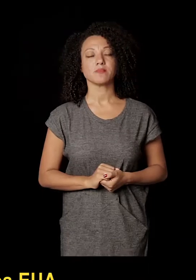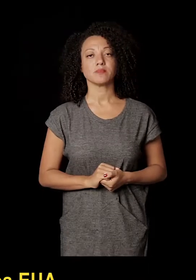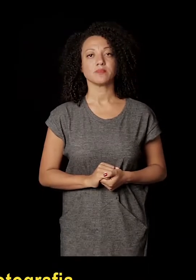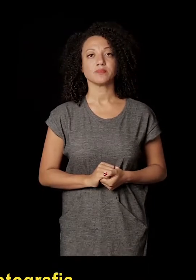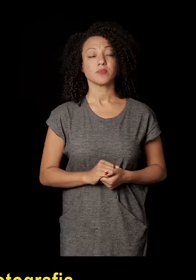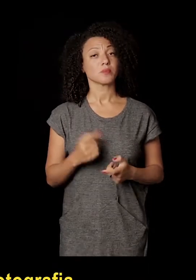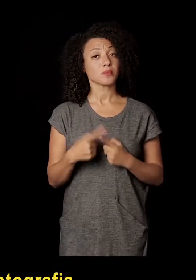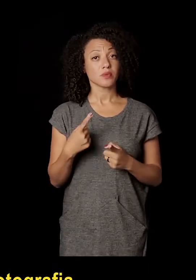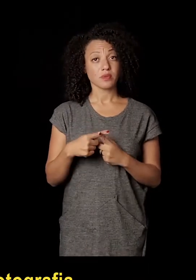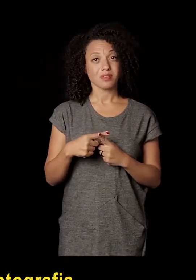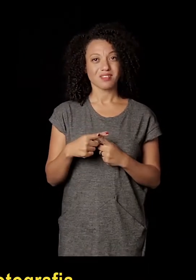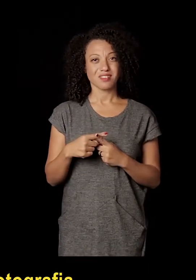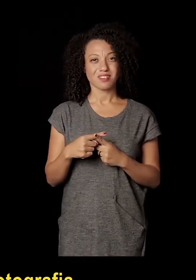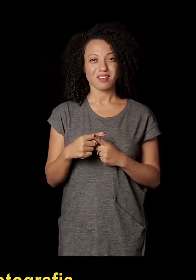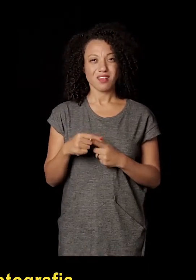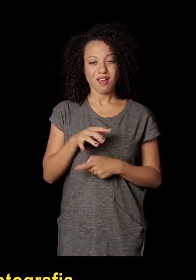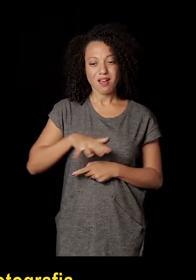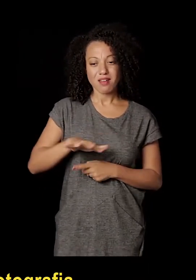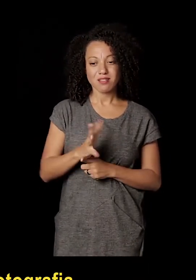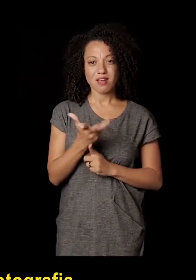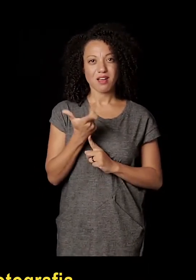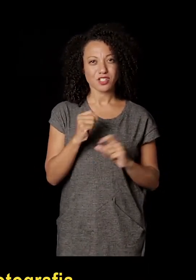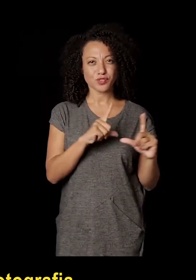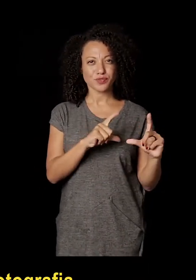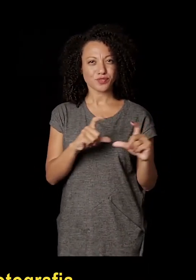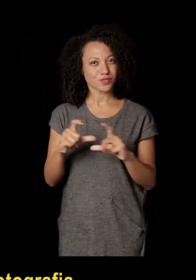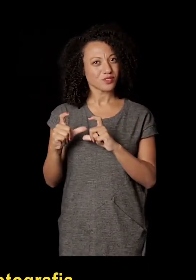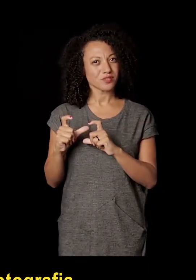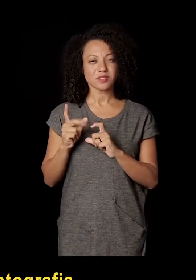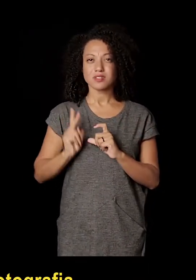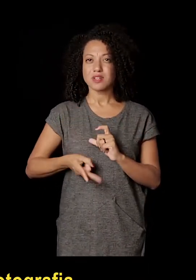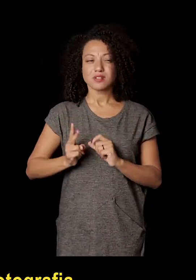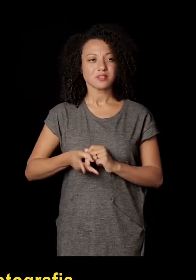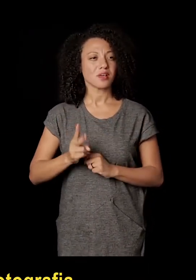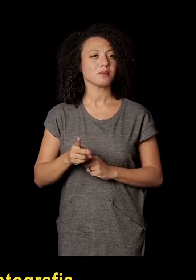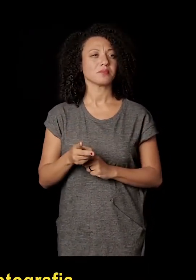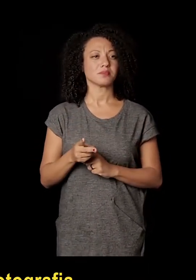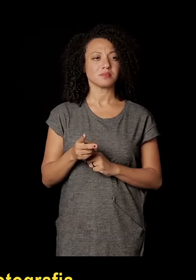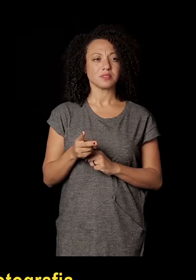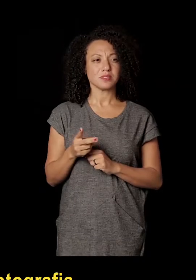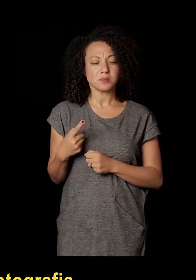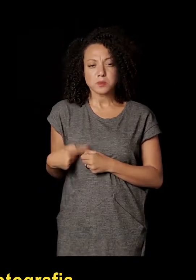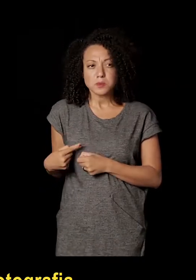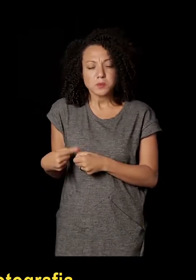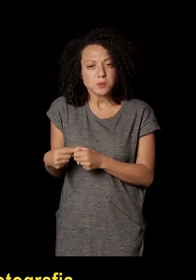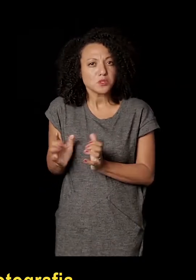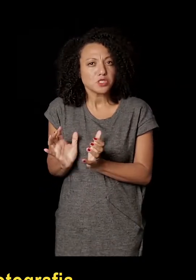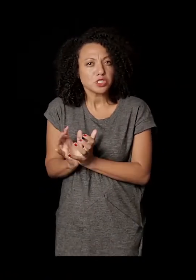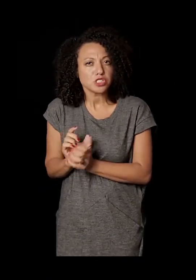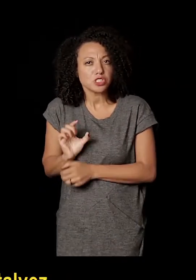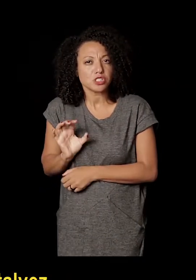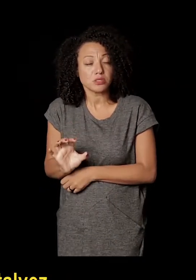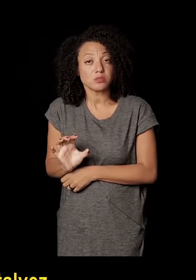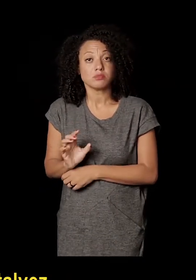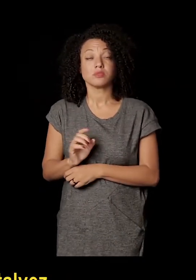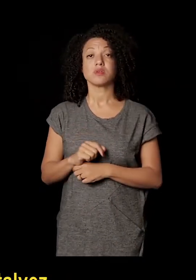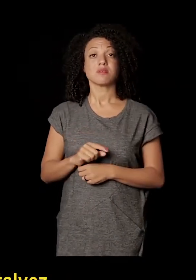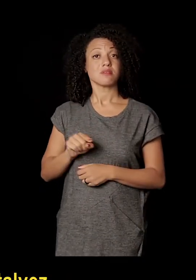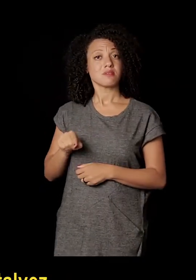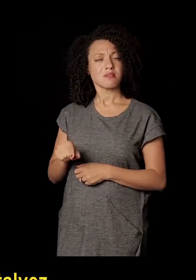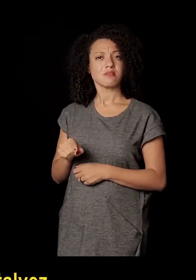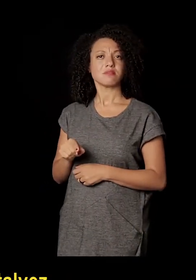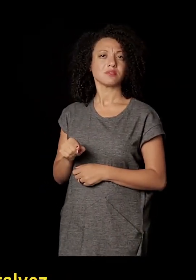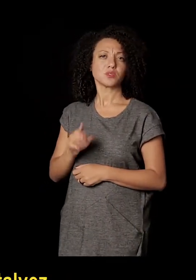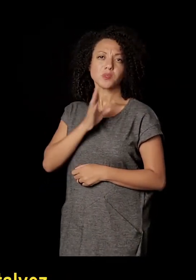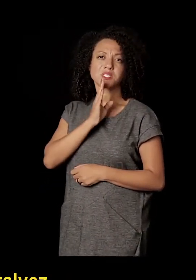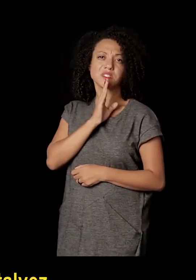United States, which was the art world and the photography world was very provincial in the United States.